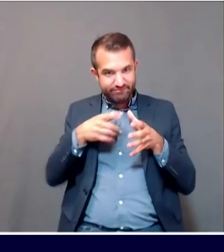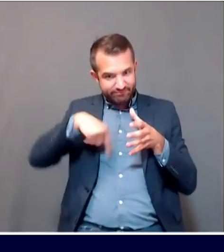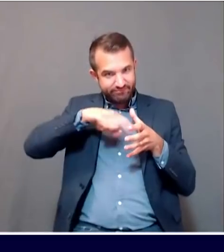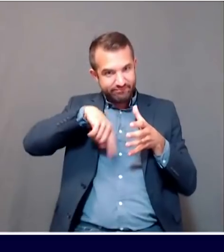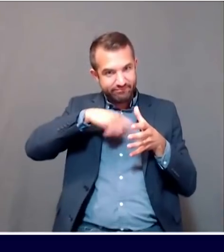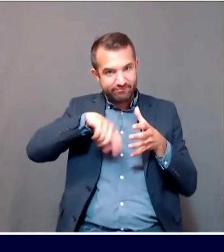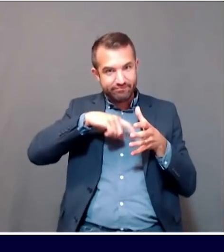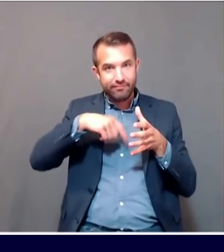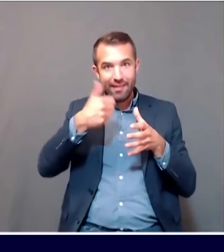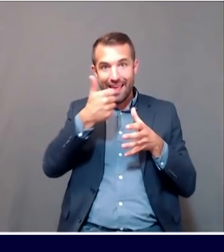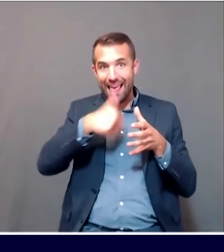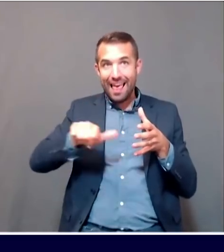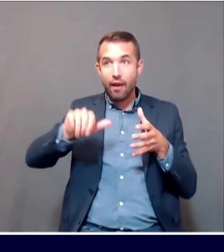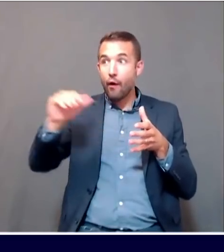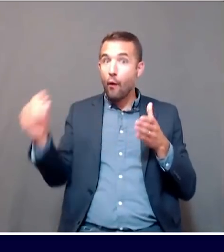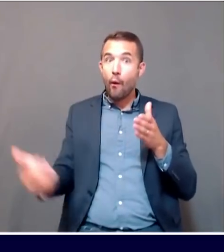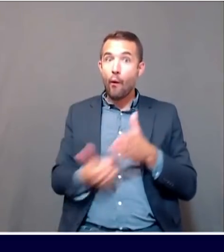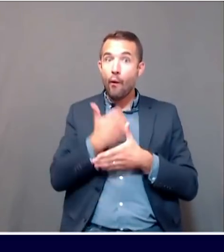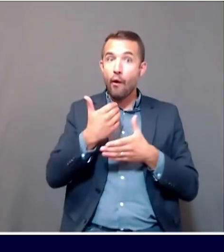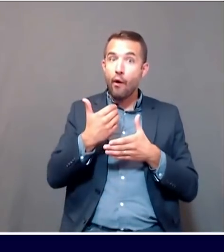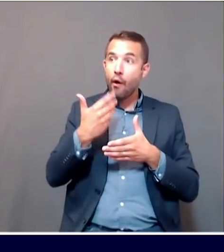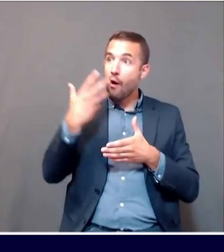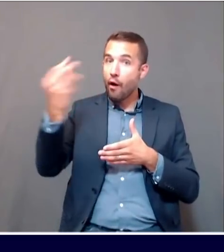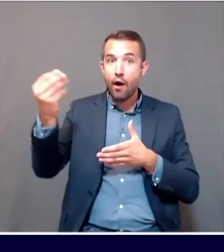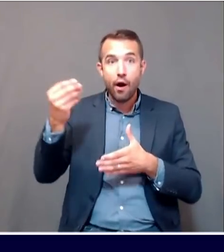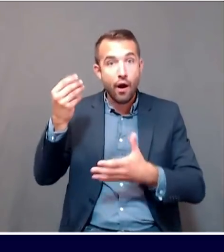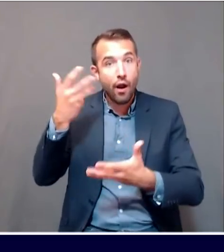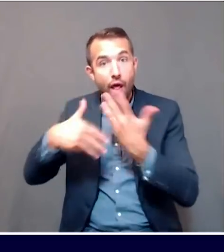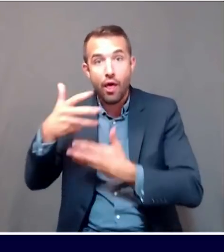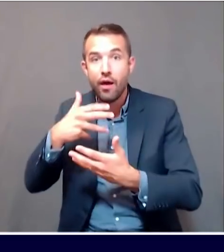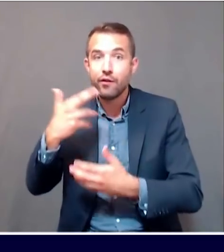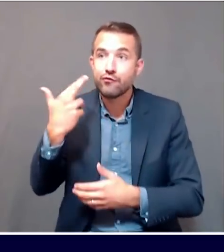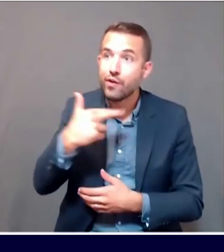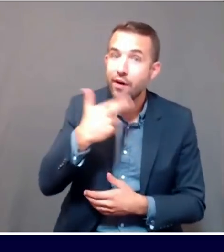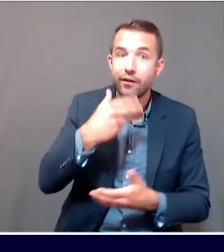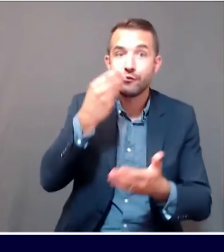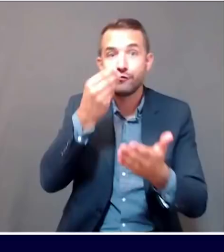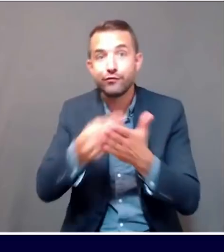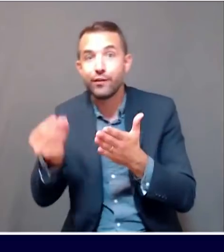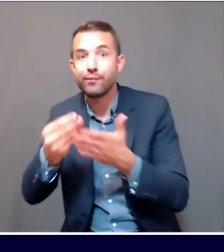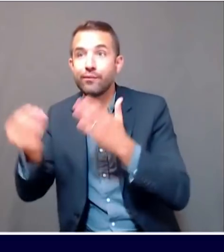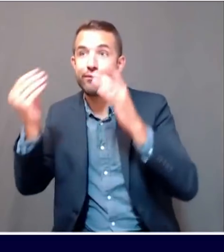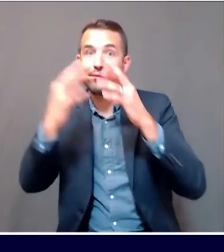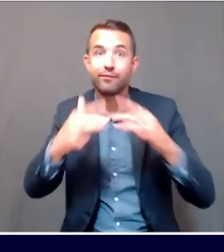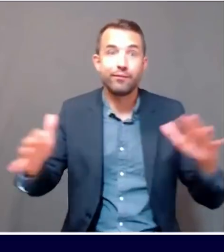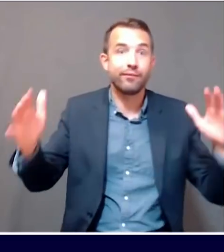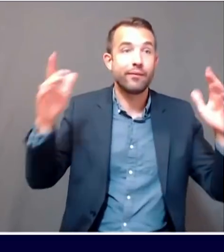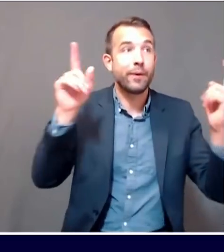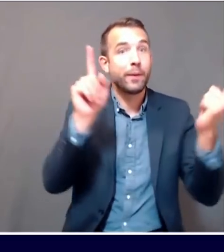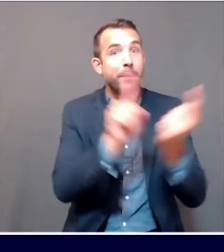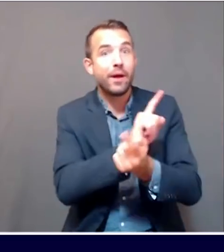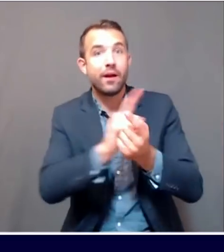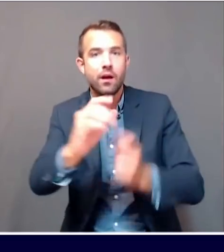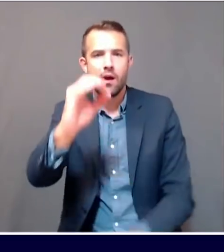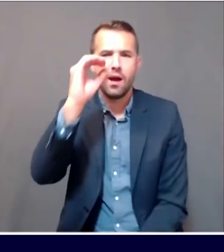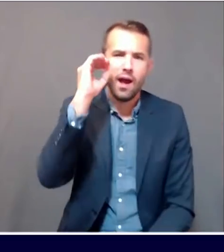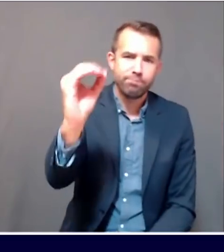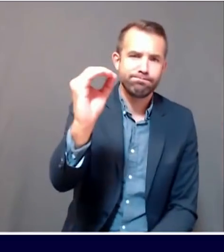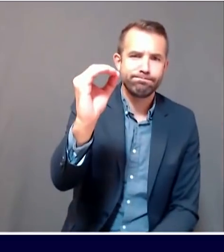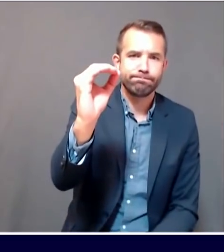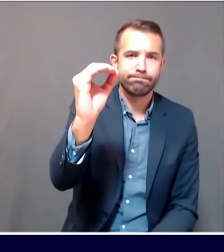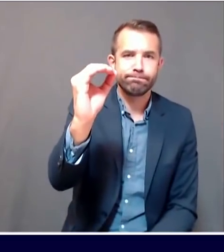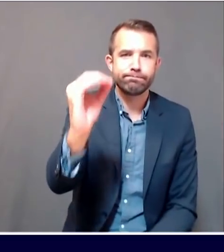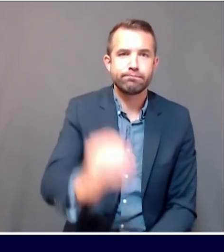whatsoever that you have not yet interacted with. So if you are staying in a cabin and you feel like